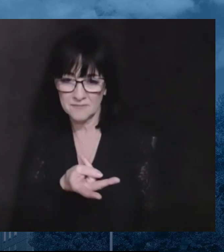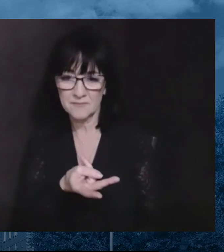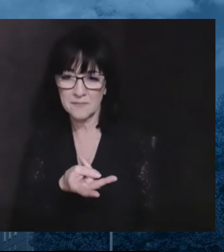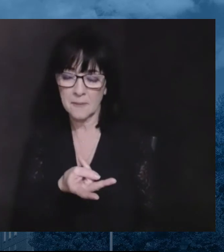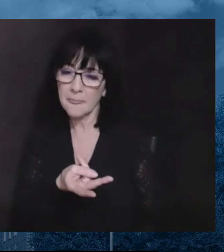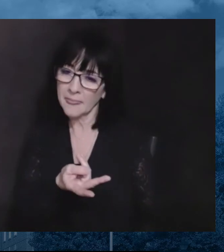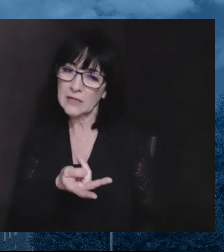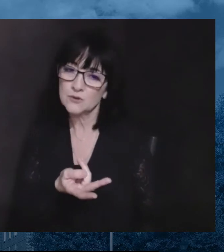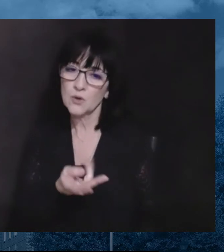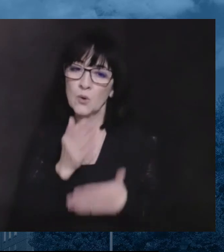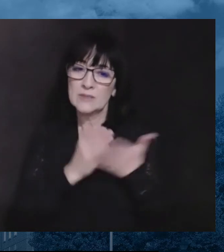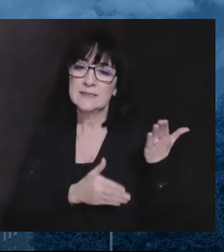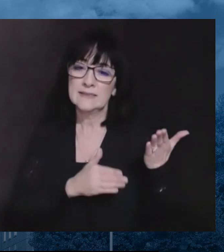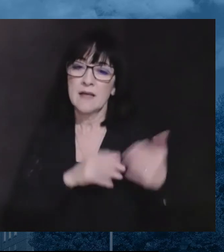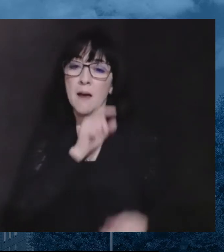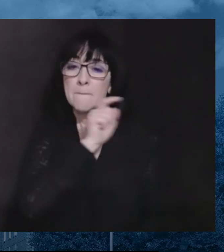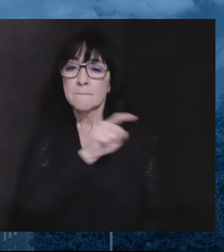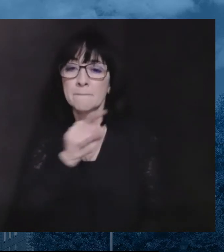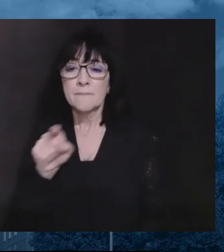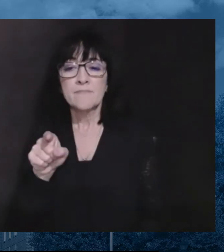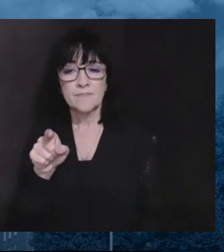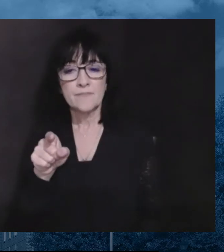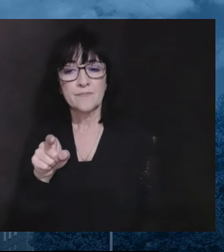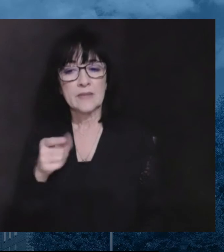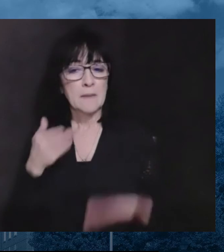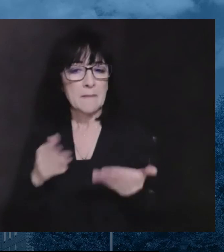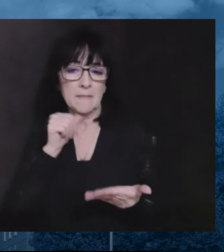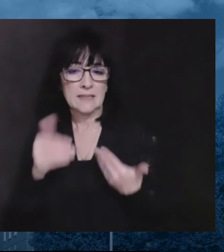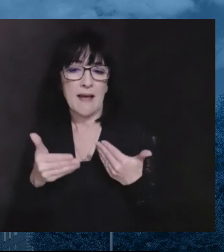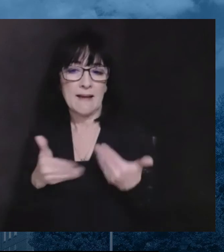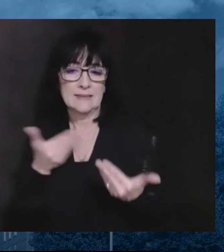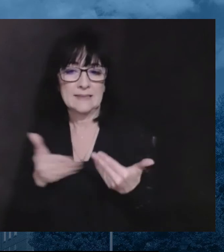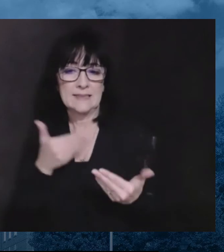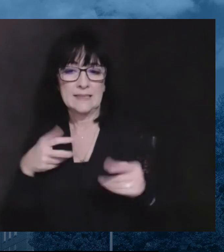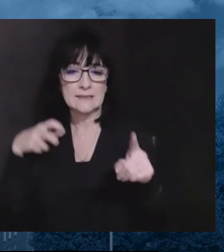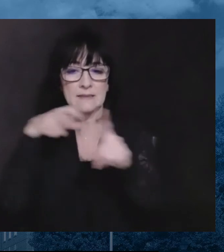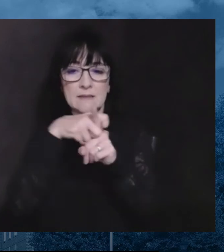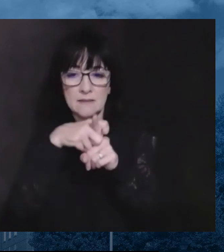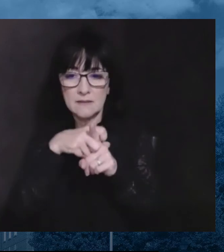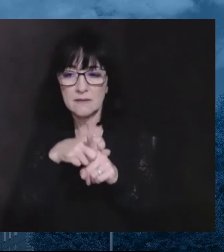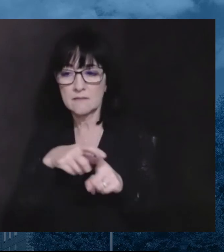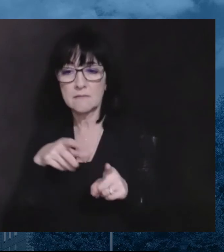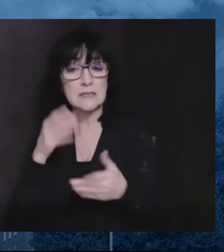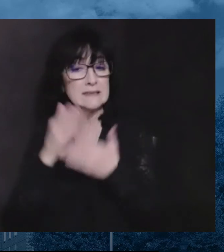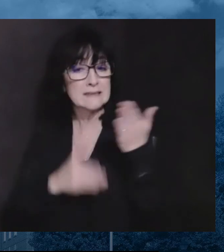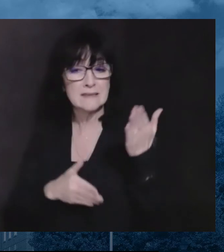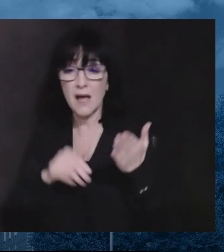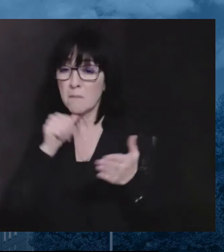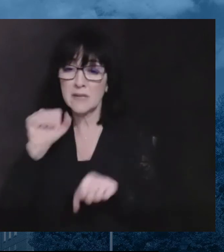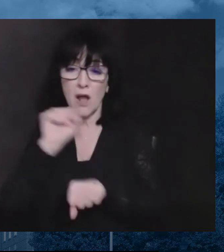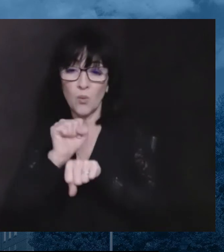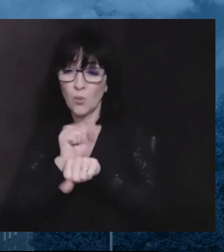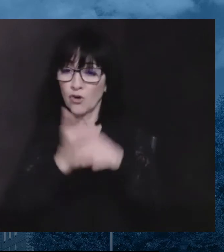for them to, go to their employer or the hospital to get vaccinated. And so we